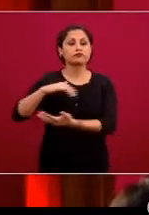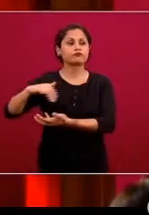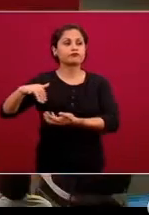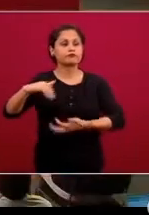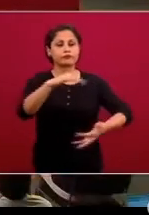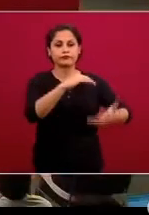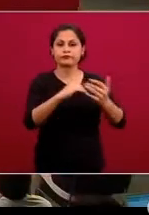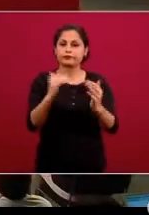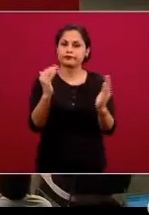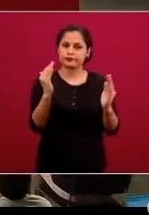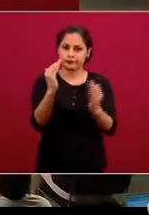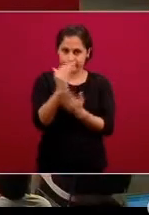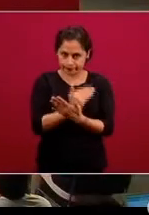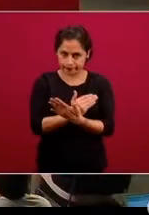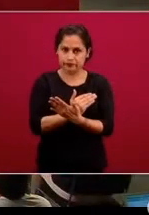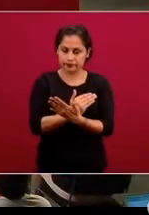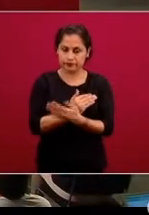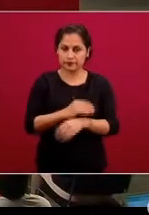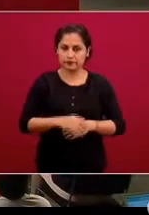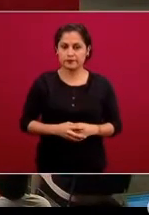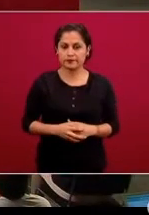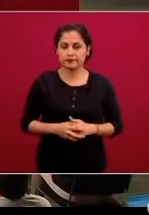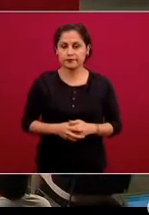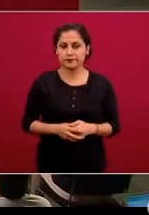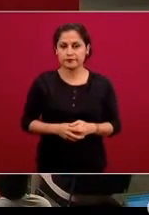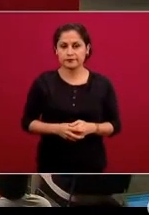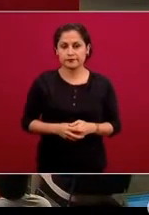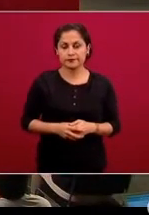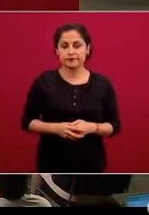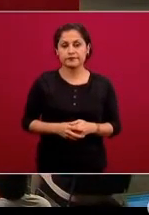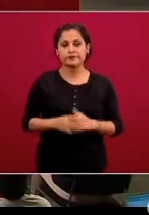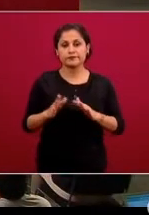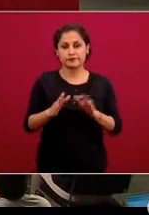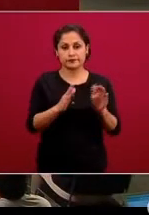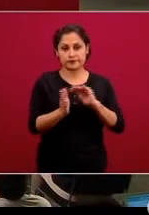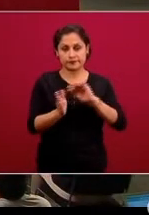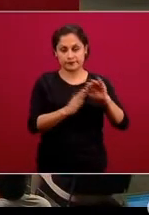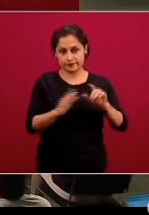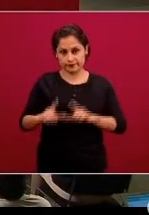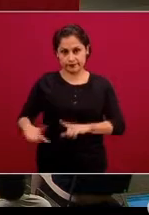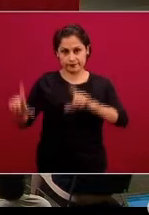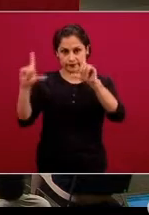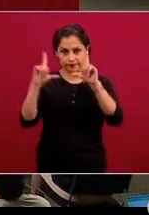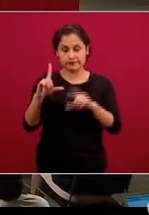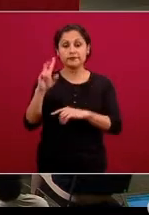Now, on our next slide, you can see the distribution of those cases.